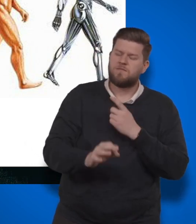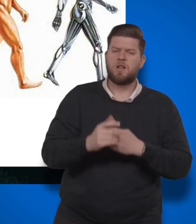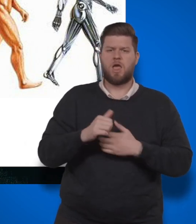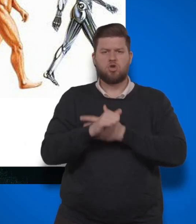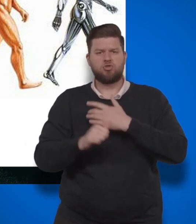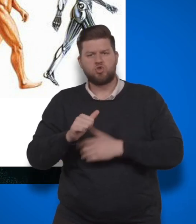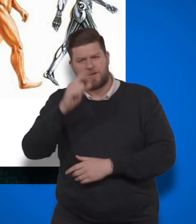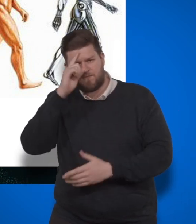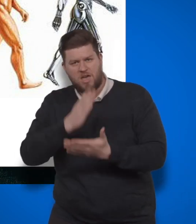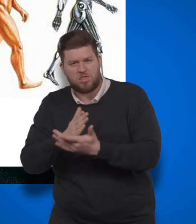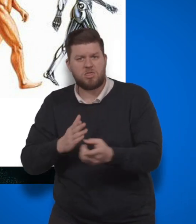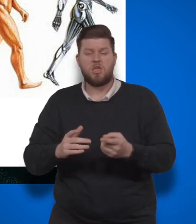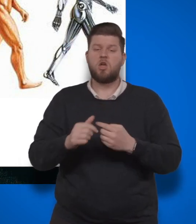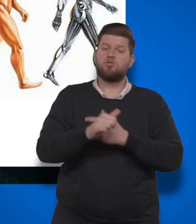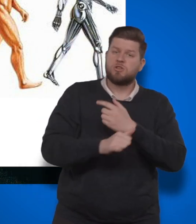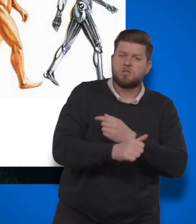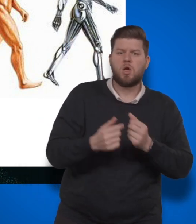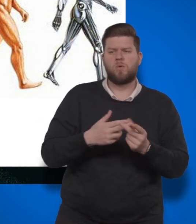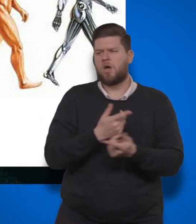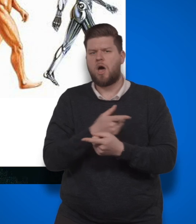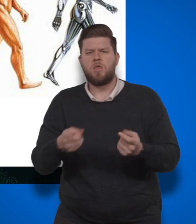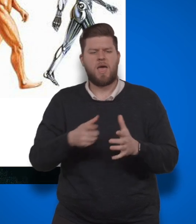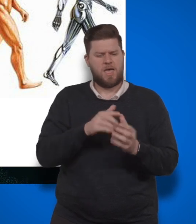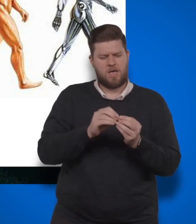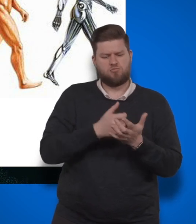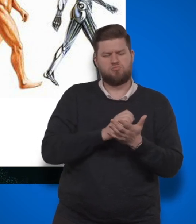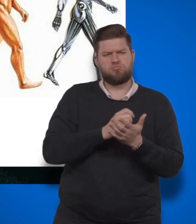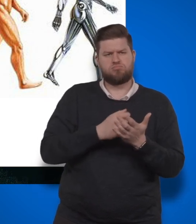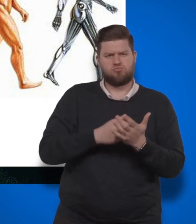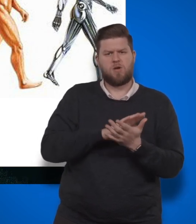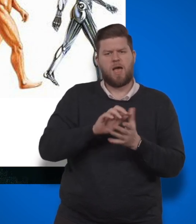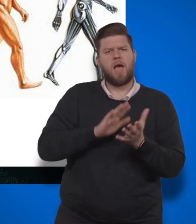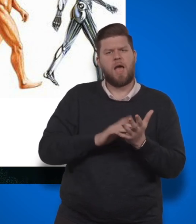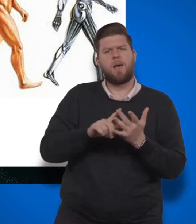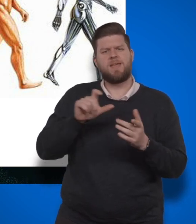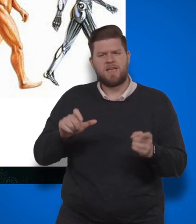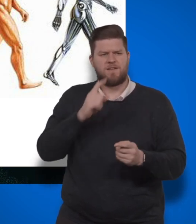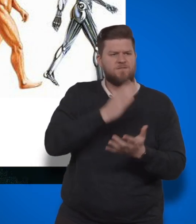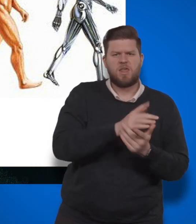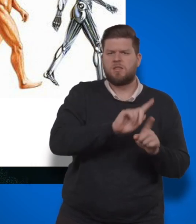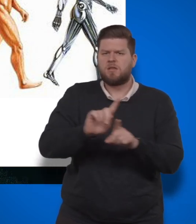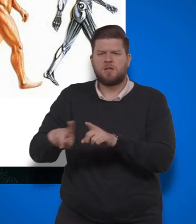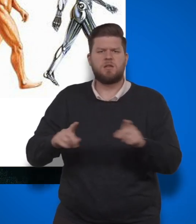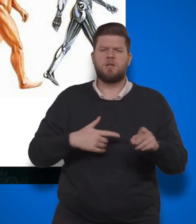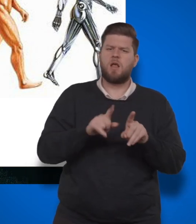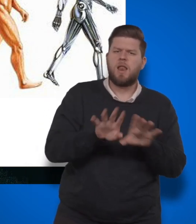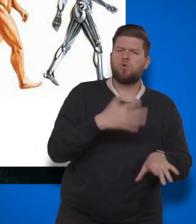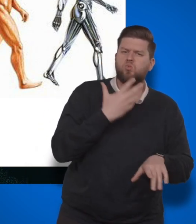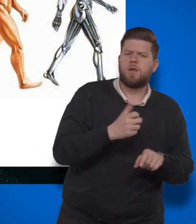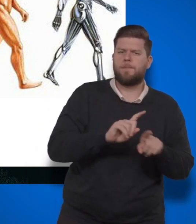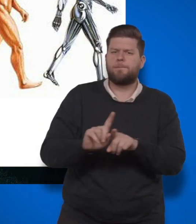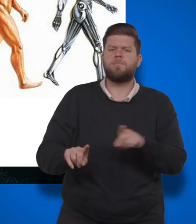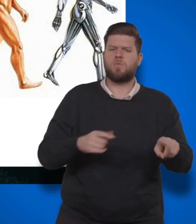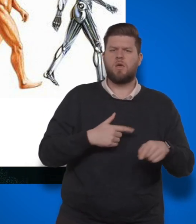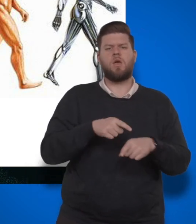the other Abrahamic faiths of Islam and Judaism, claim that human beings are not self-explanatory. We can